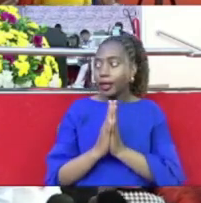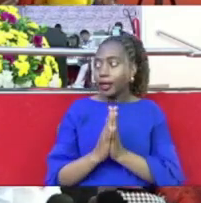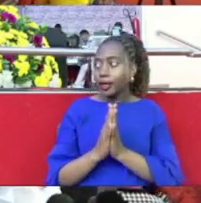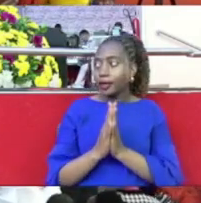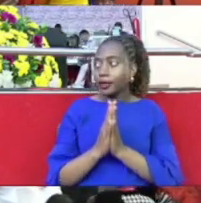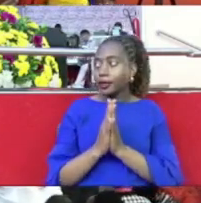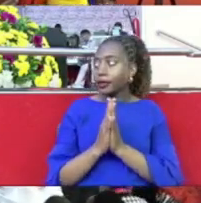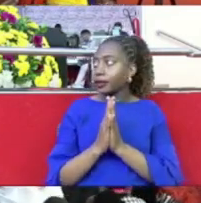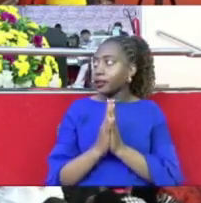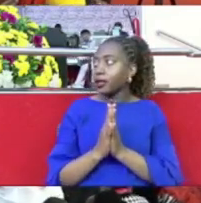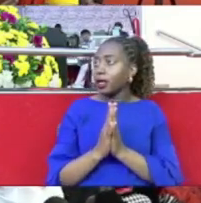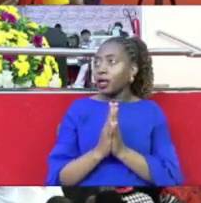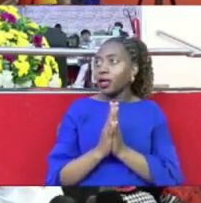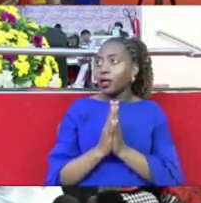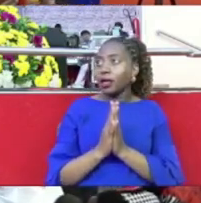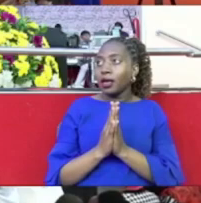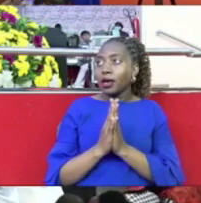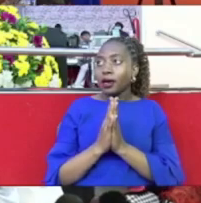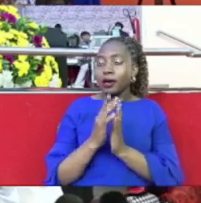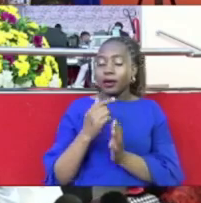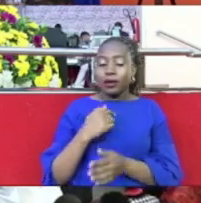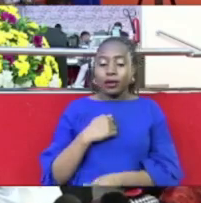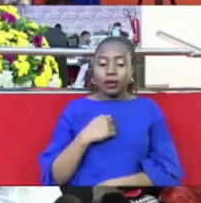Unajibu maombi. Na